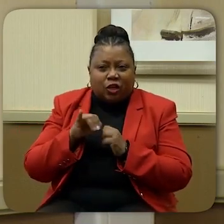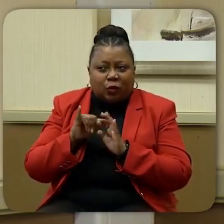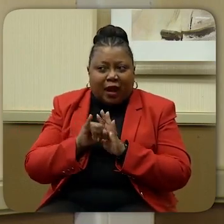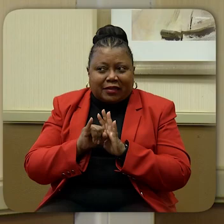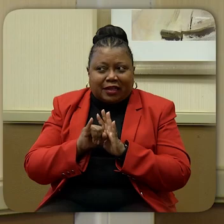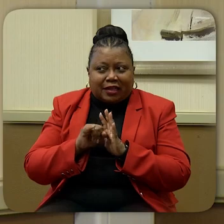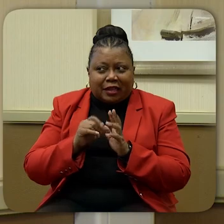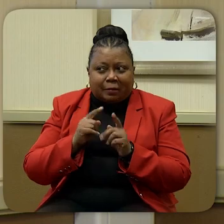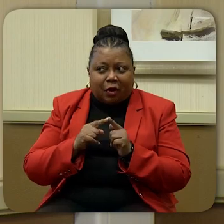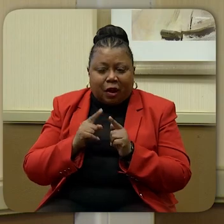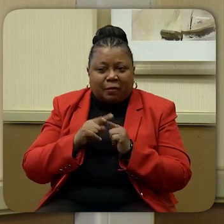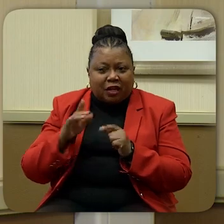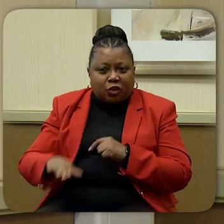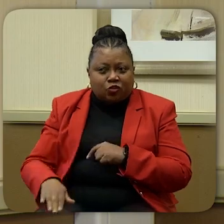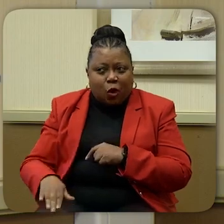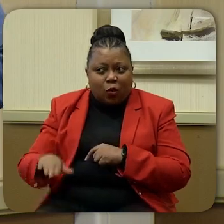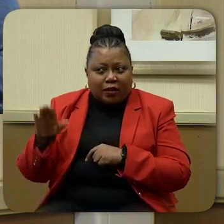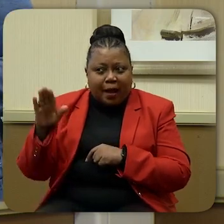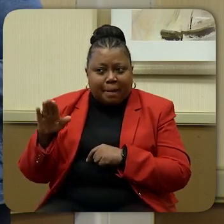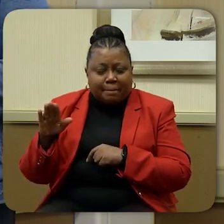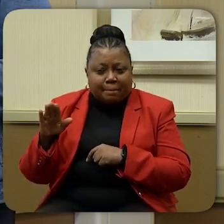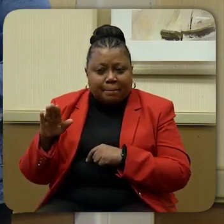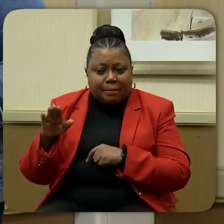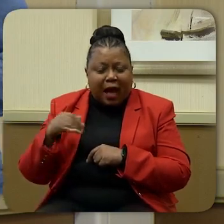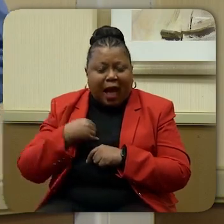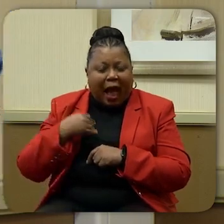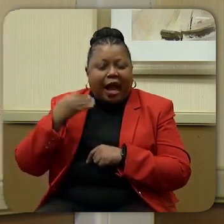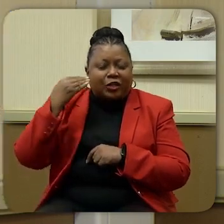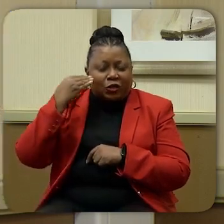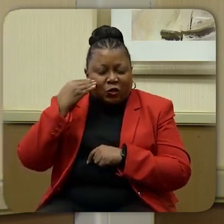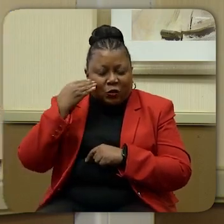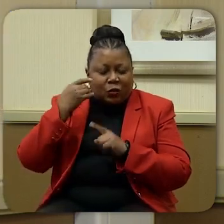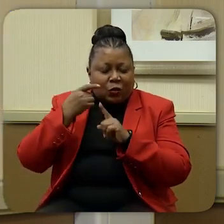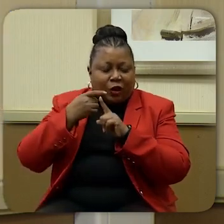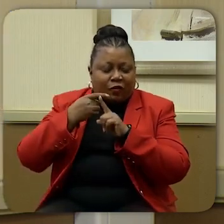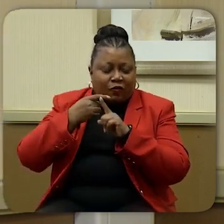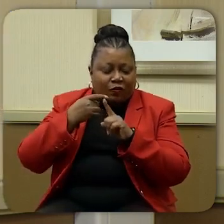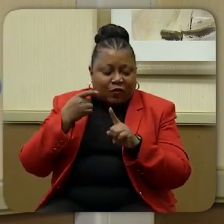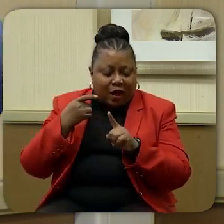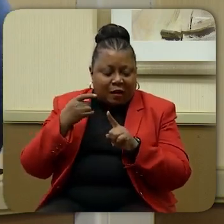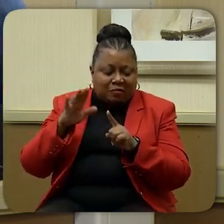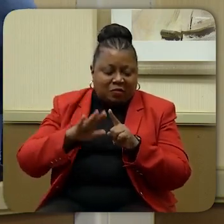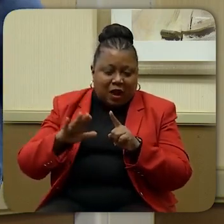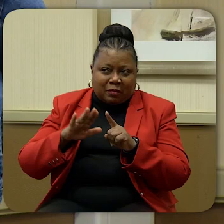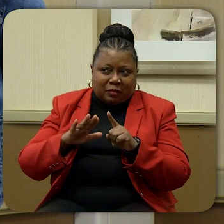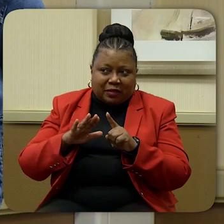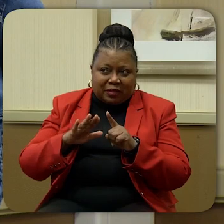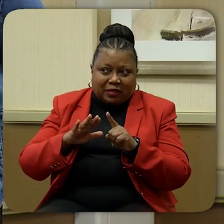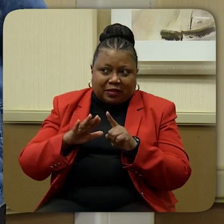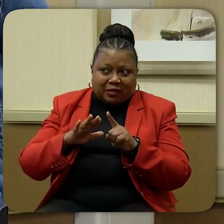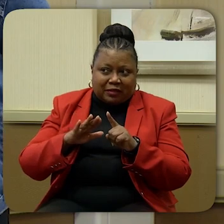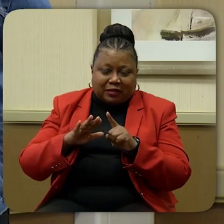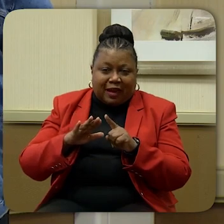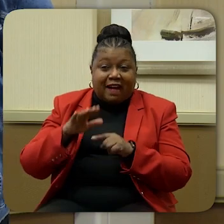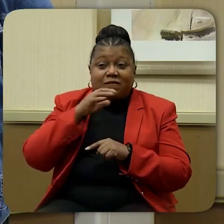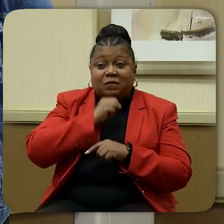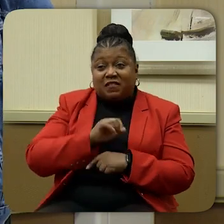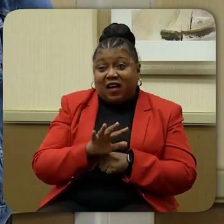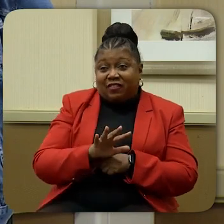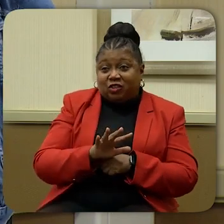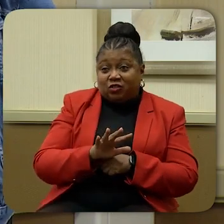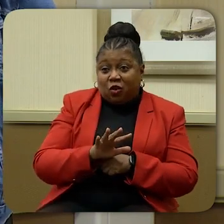sexual orientation growing up, you know, like I knew from probably 5 years